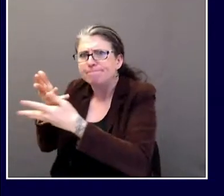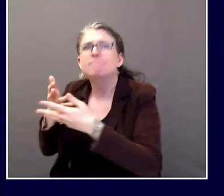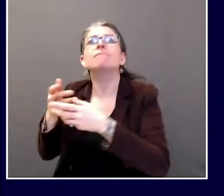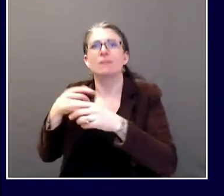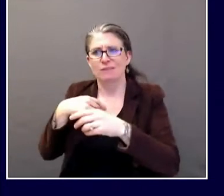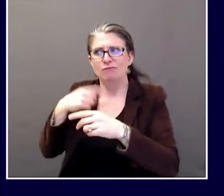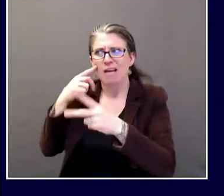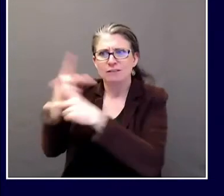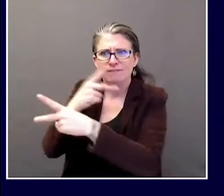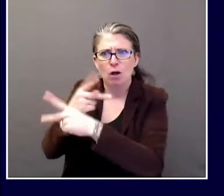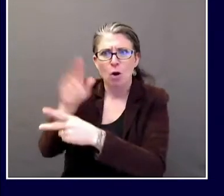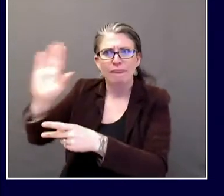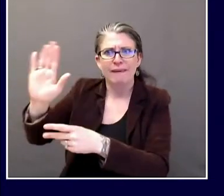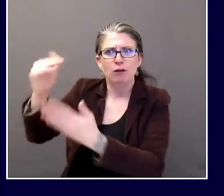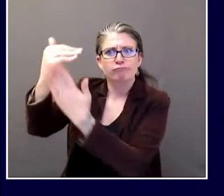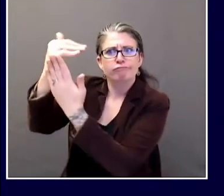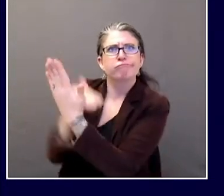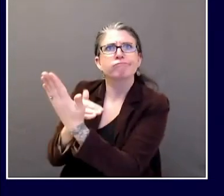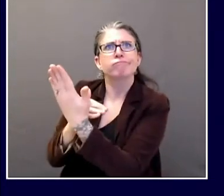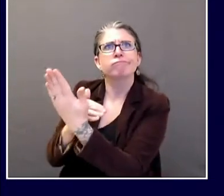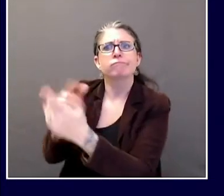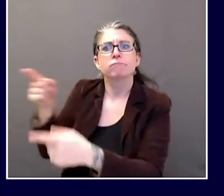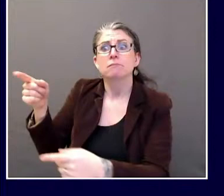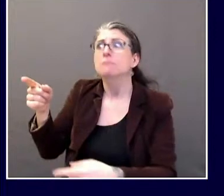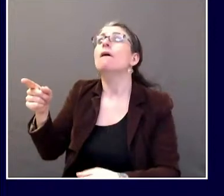stood up. But as of right now, much of the